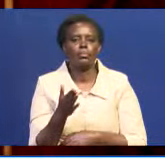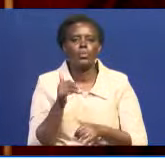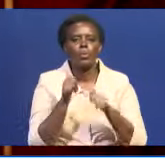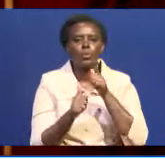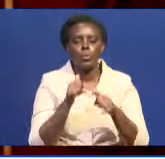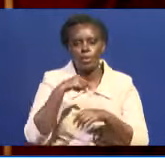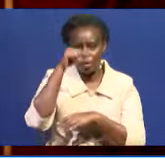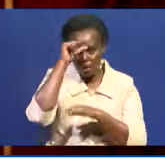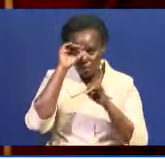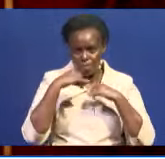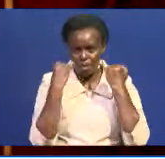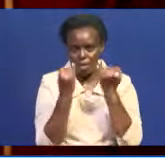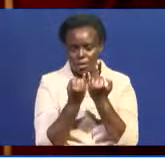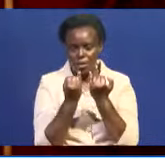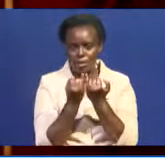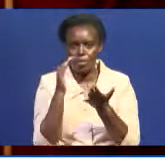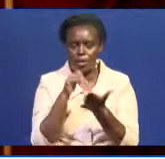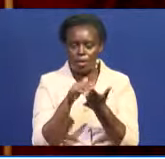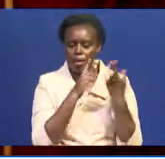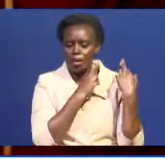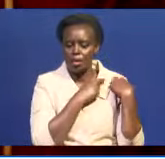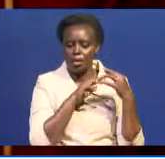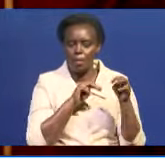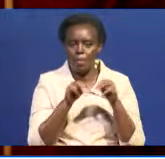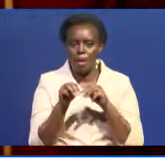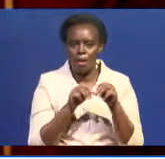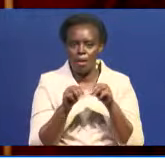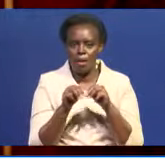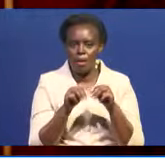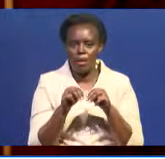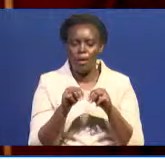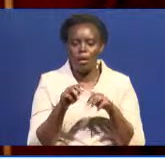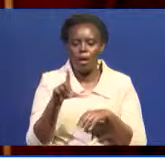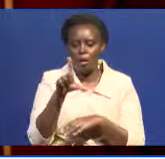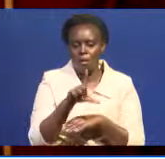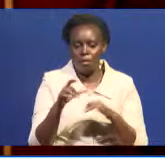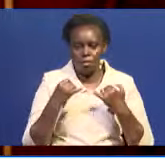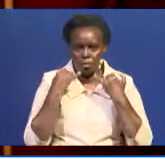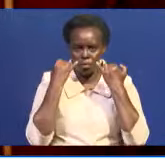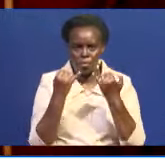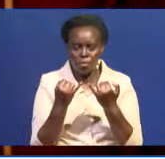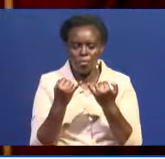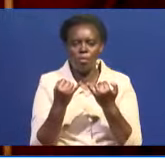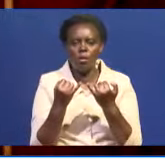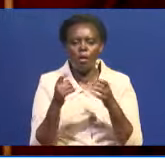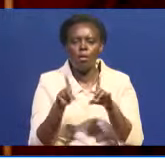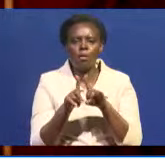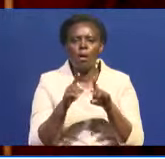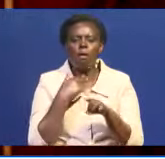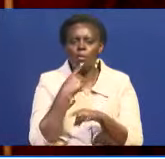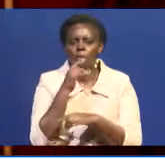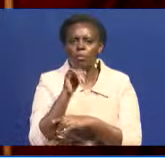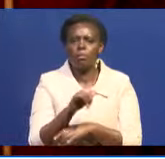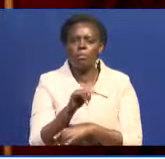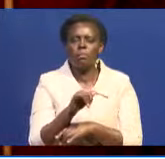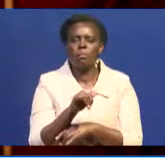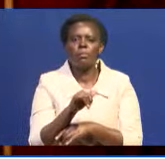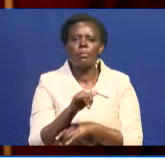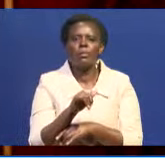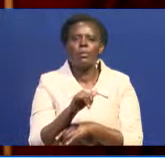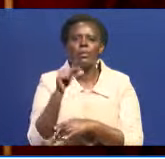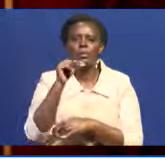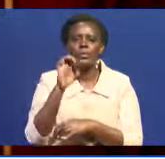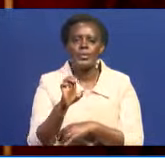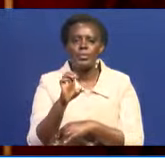which government institution is again responsible for managing the geolocation information. And I also want to say that